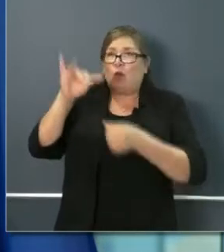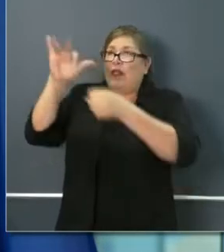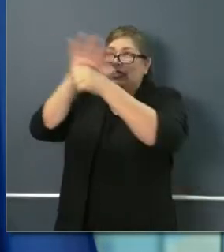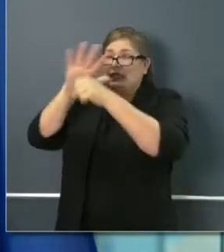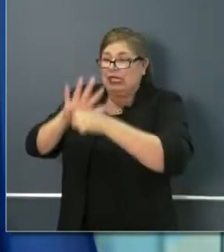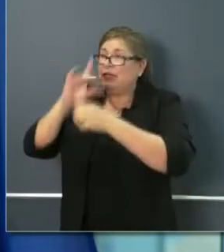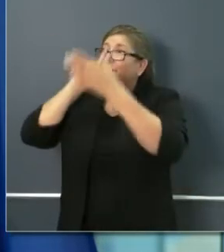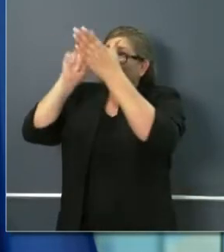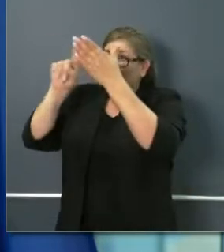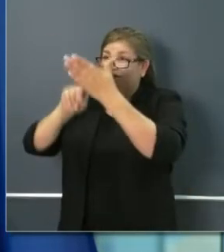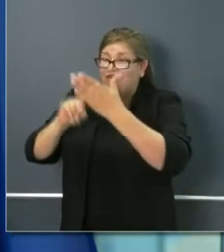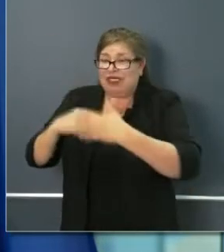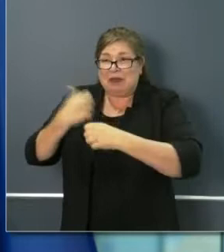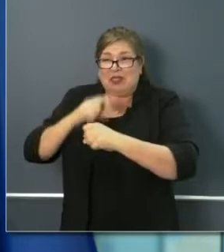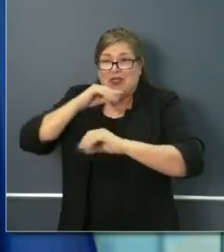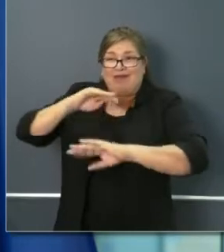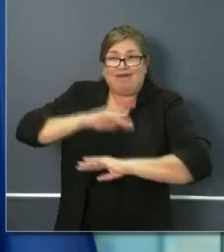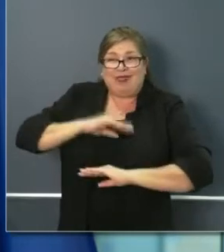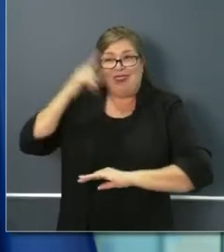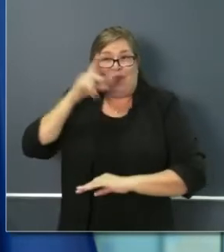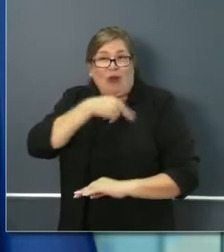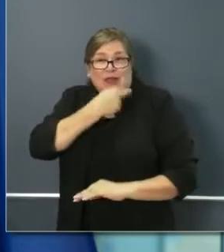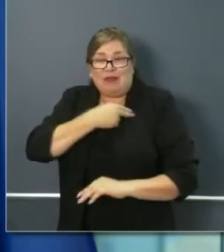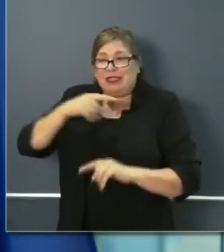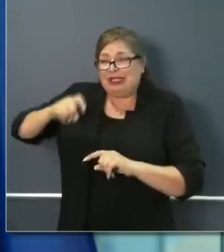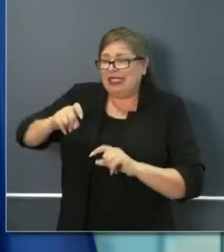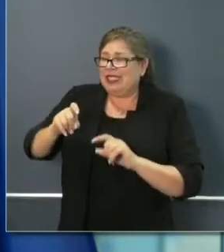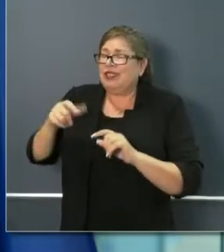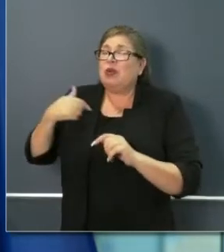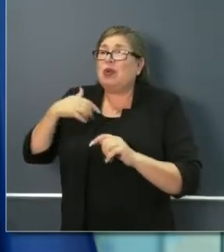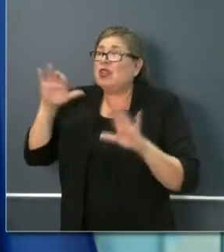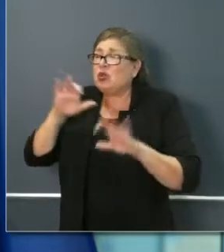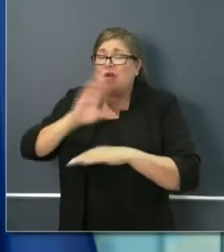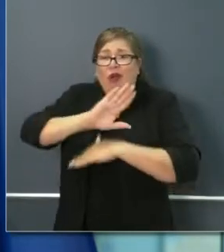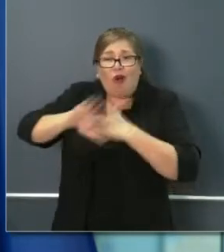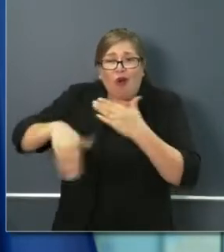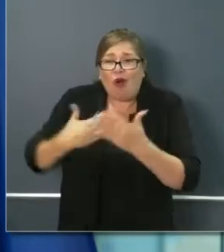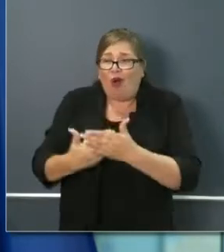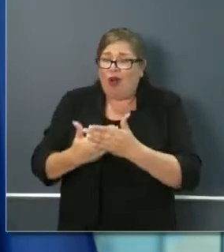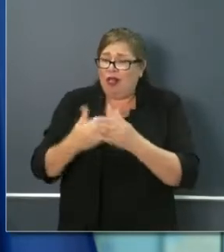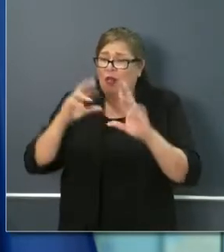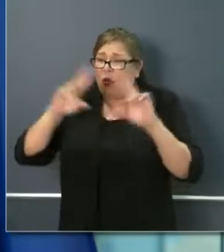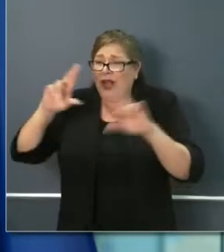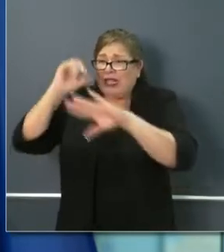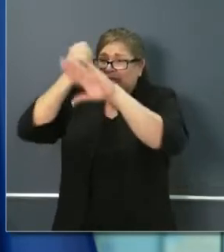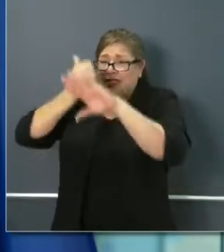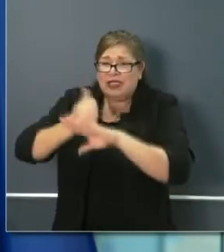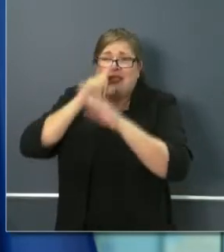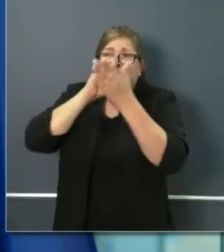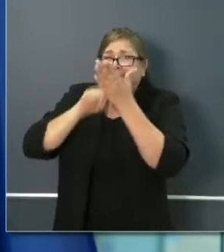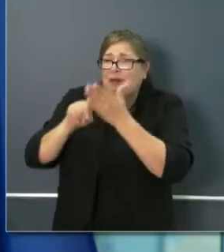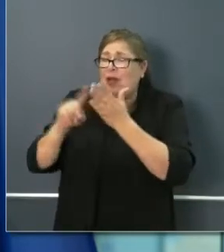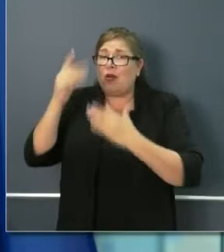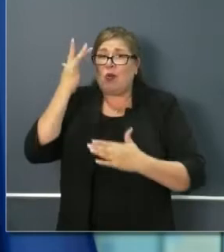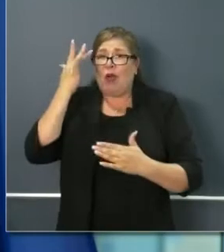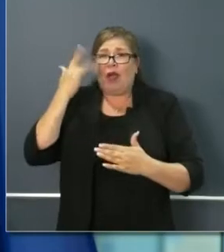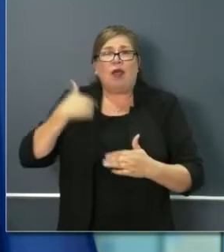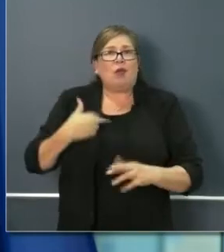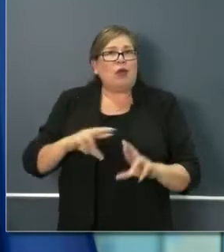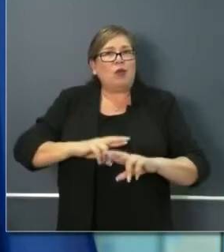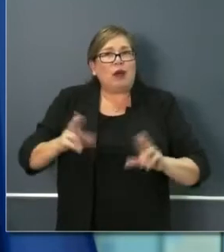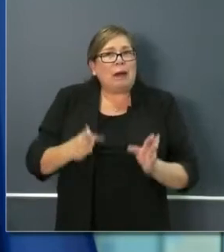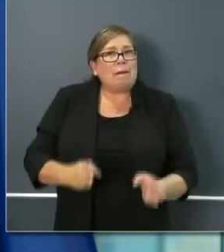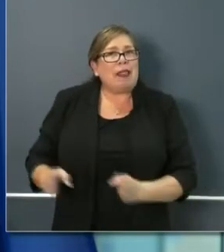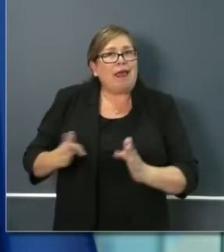partnerships with them in the coming days. We're doing all of that because we're not out of the woods. We're doing all of that because we have